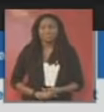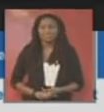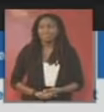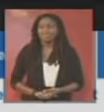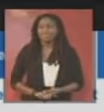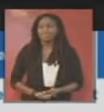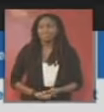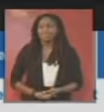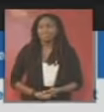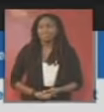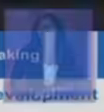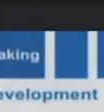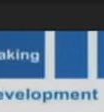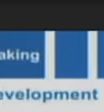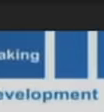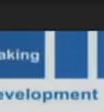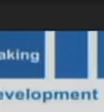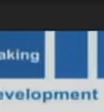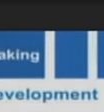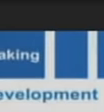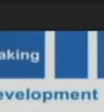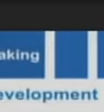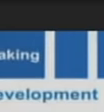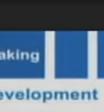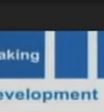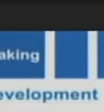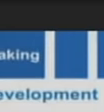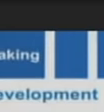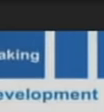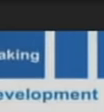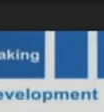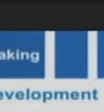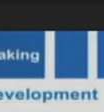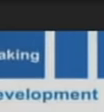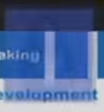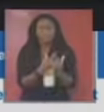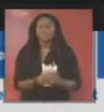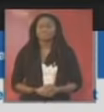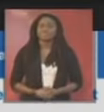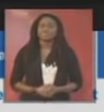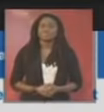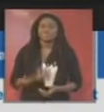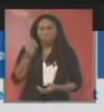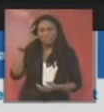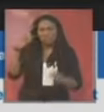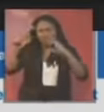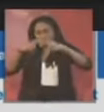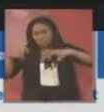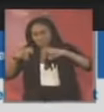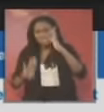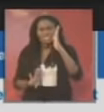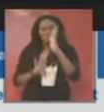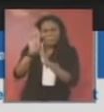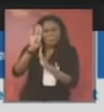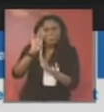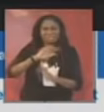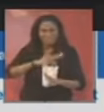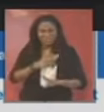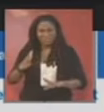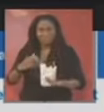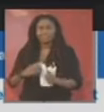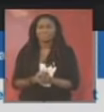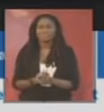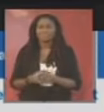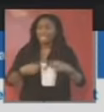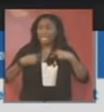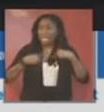At the Caribbean Center for Assistance, Research and Development, the CCHRD, we have 2 core functions really. One is the